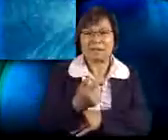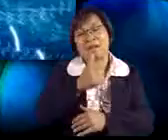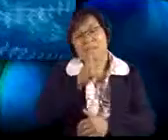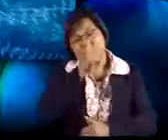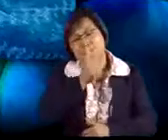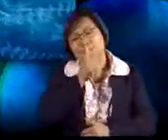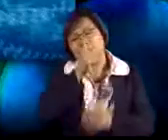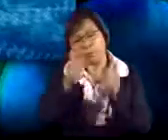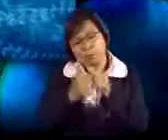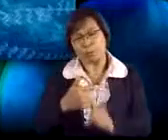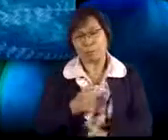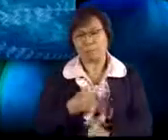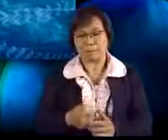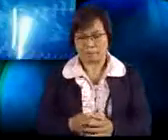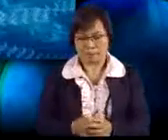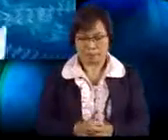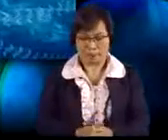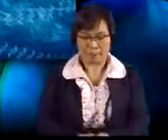me.